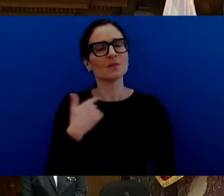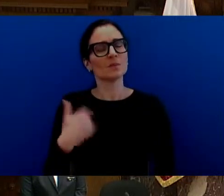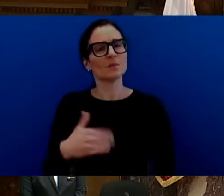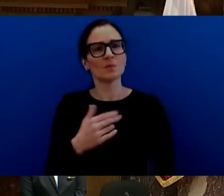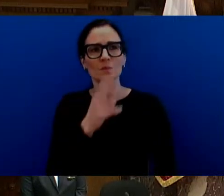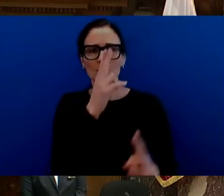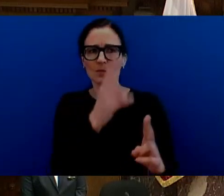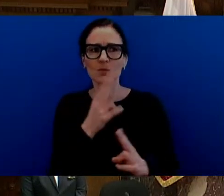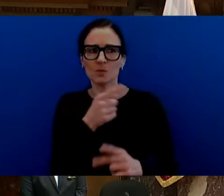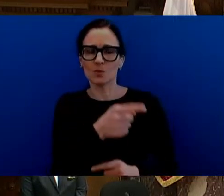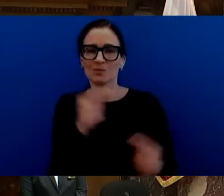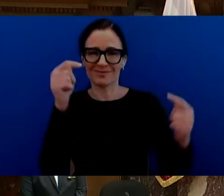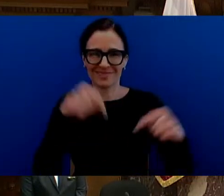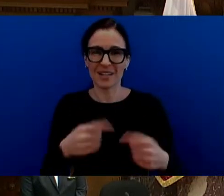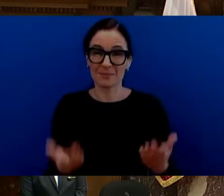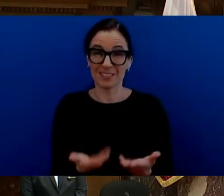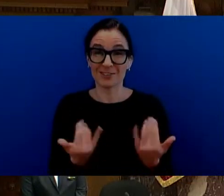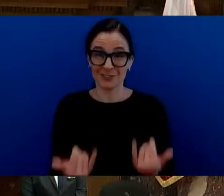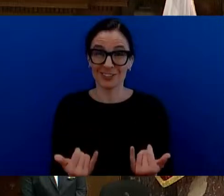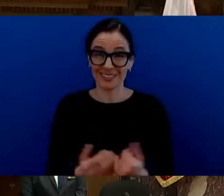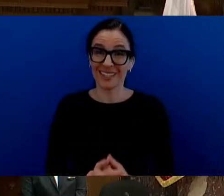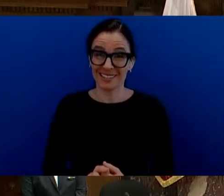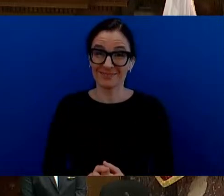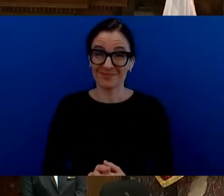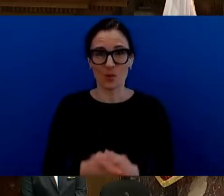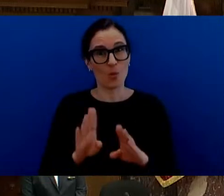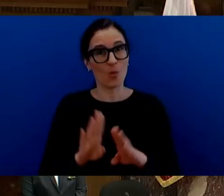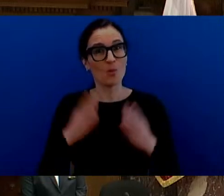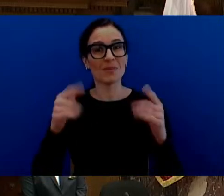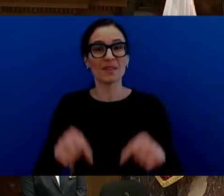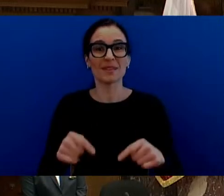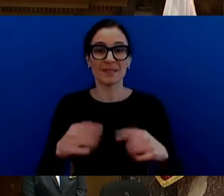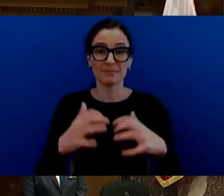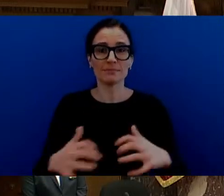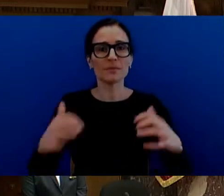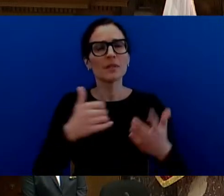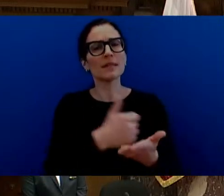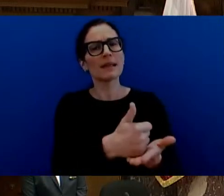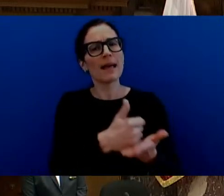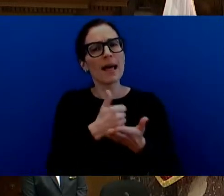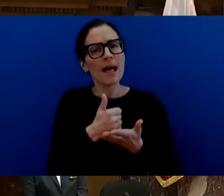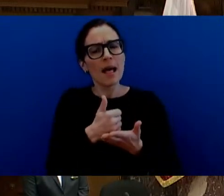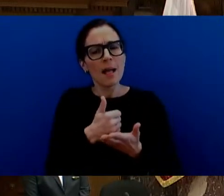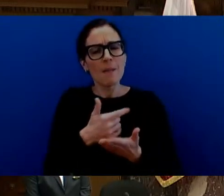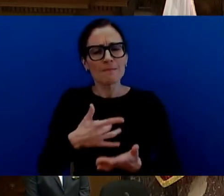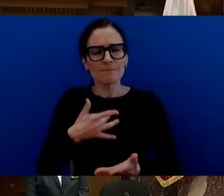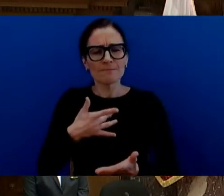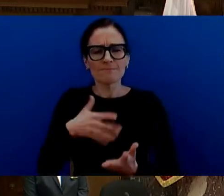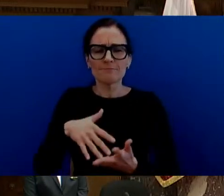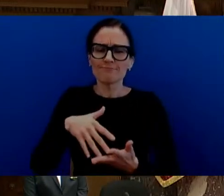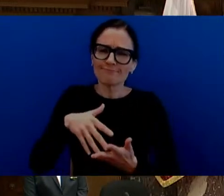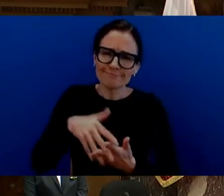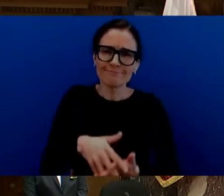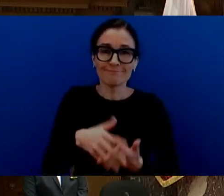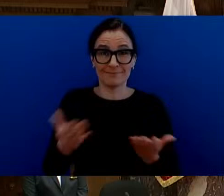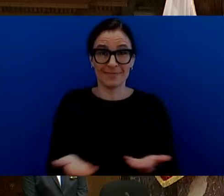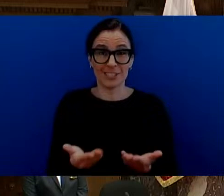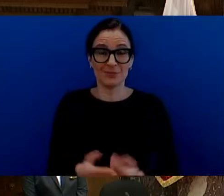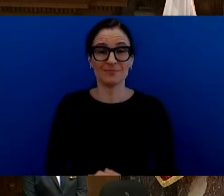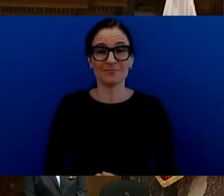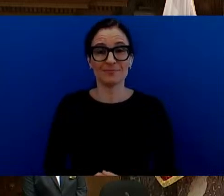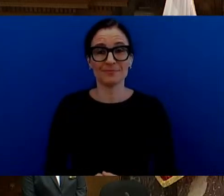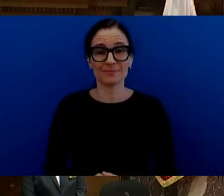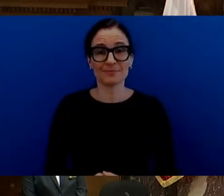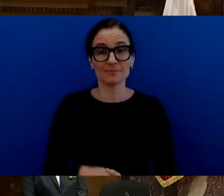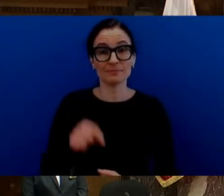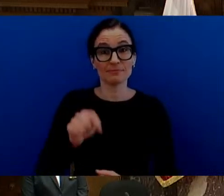and grounding us in these lands. This is the first sitting of the 43rd Parliament. On behalf of the Legislative